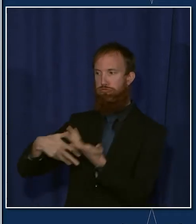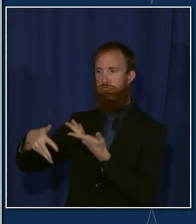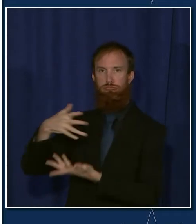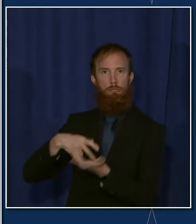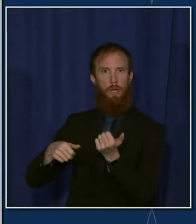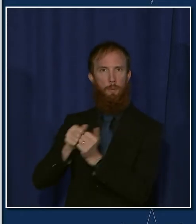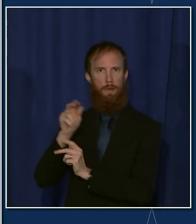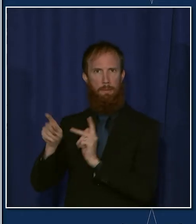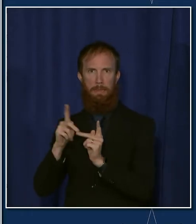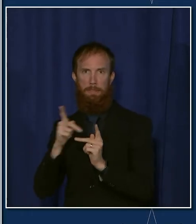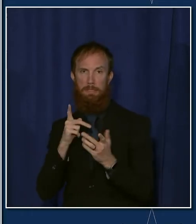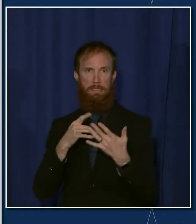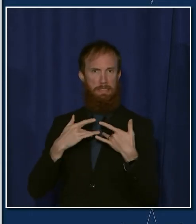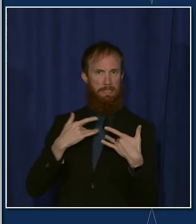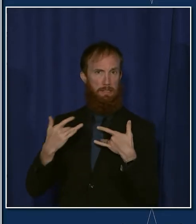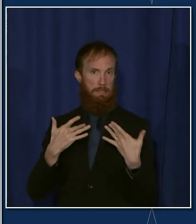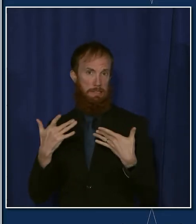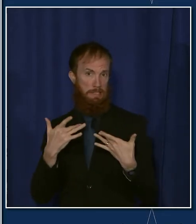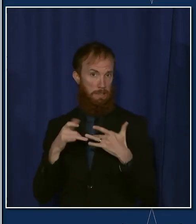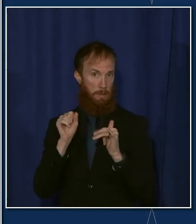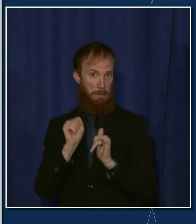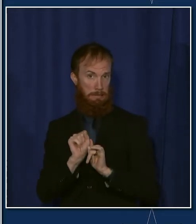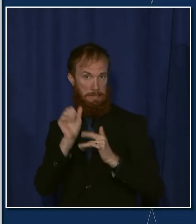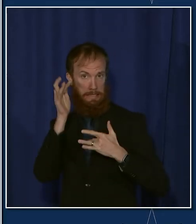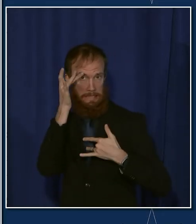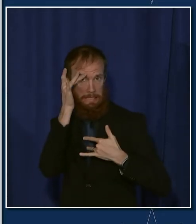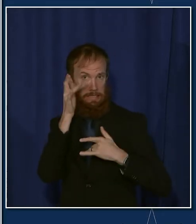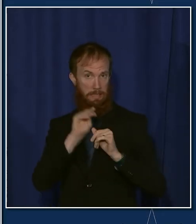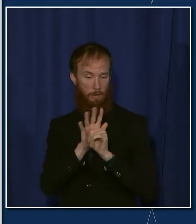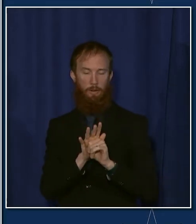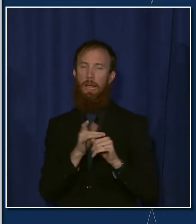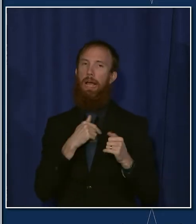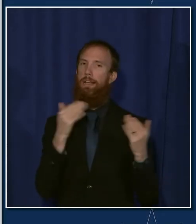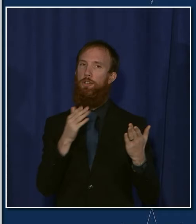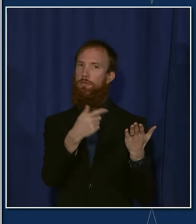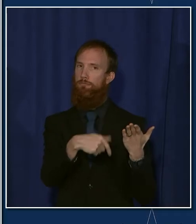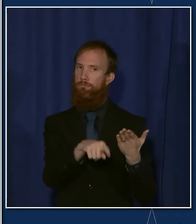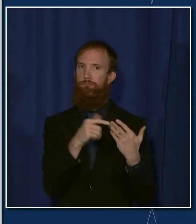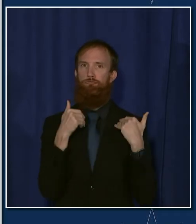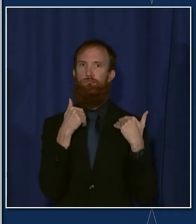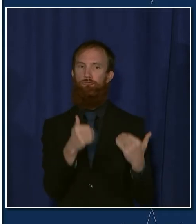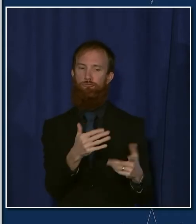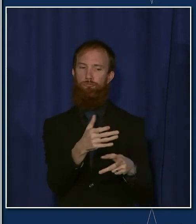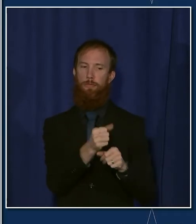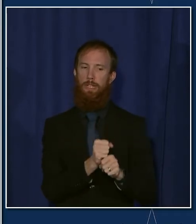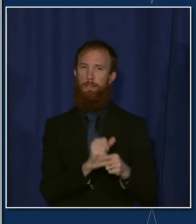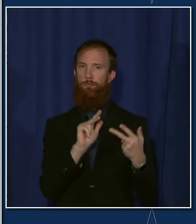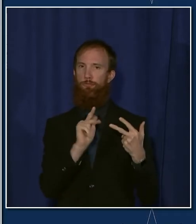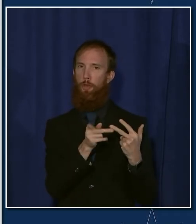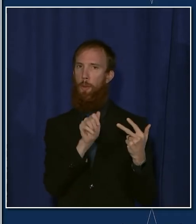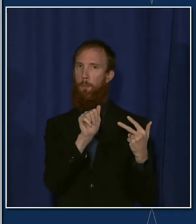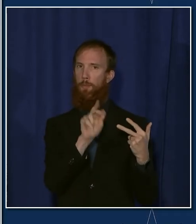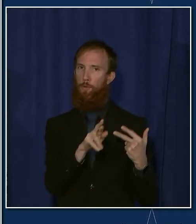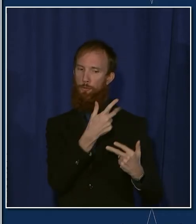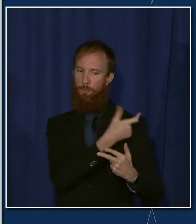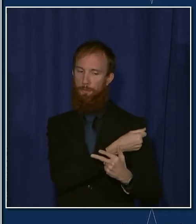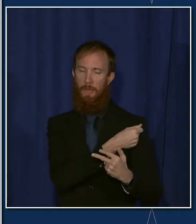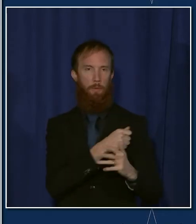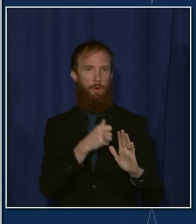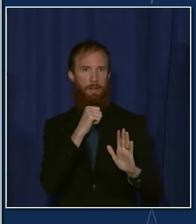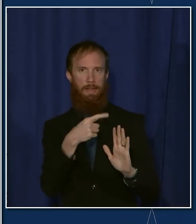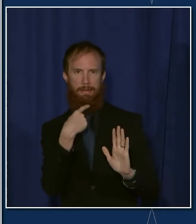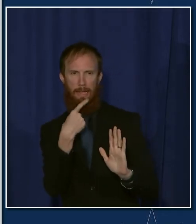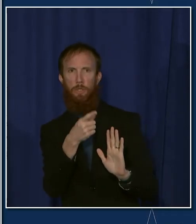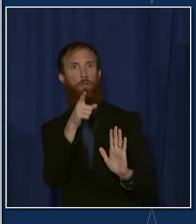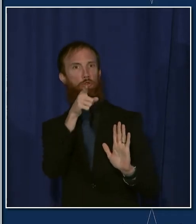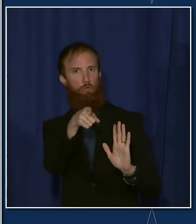about, I would encourage people to get that booster vaccine. We've not formally gone out and said you must get it if you are